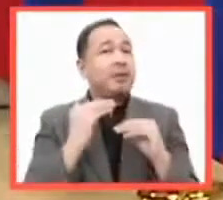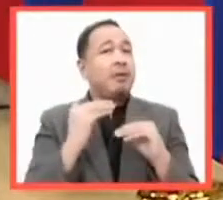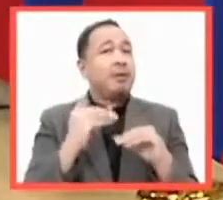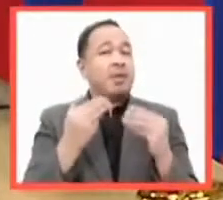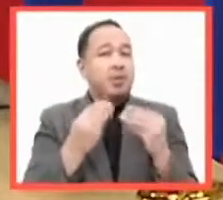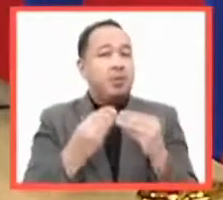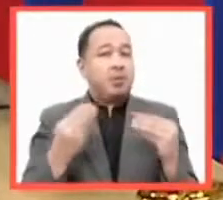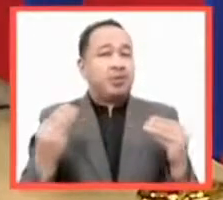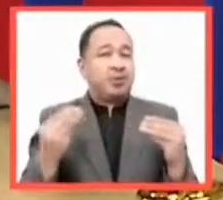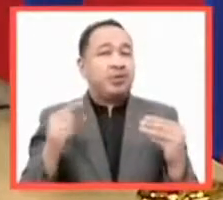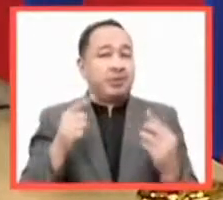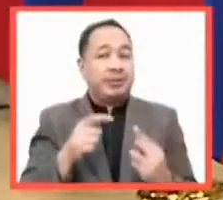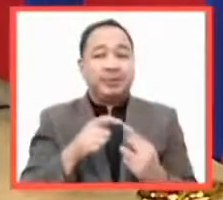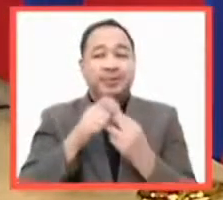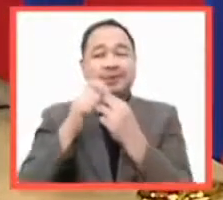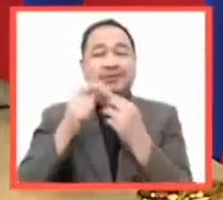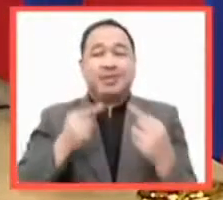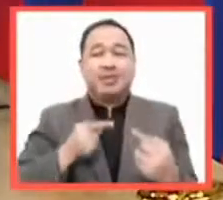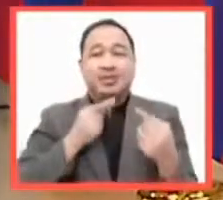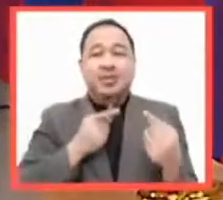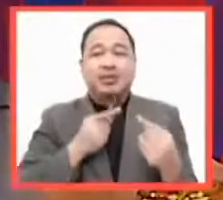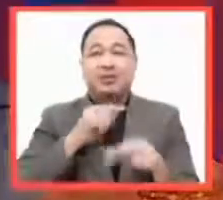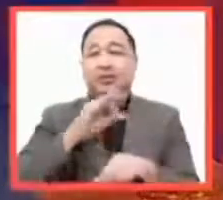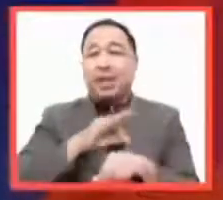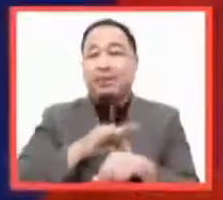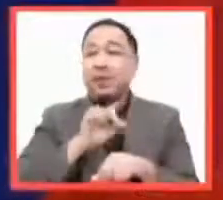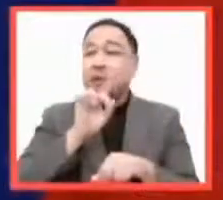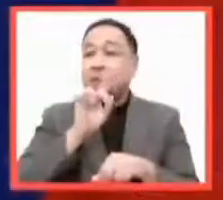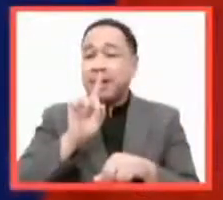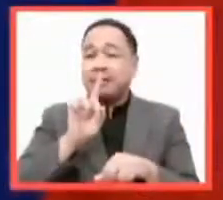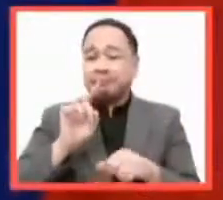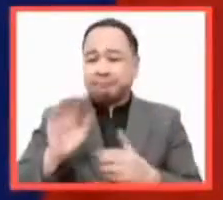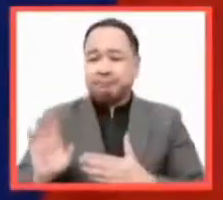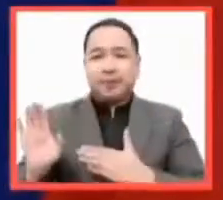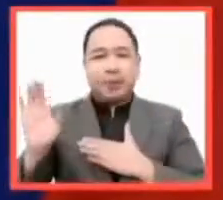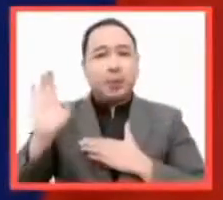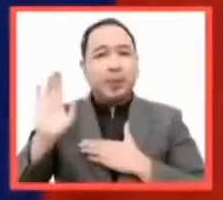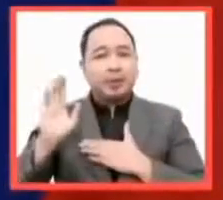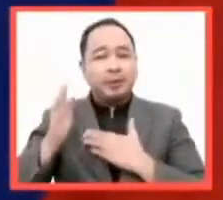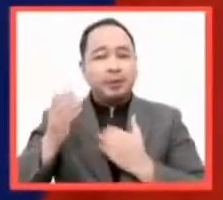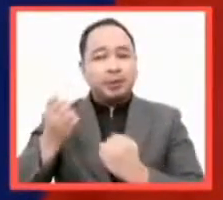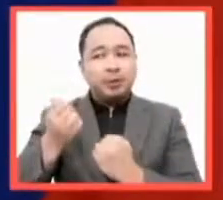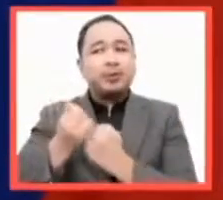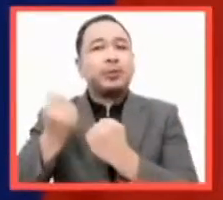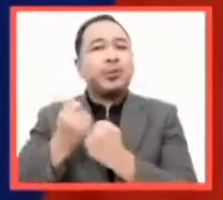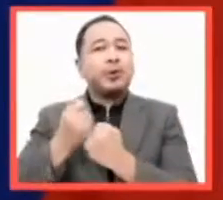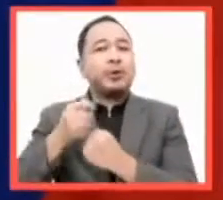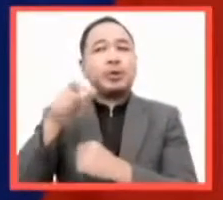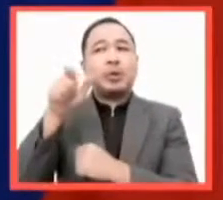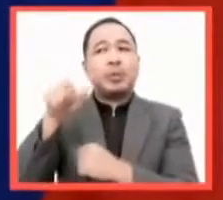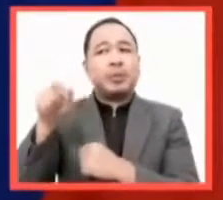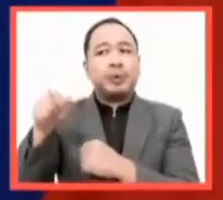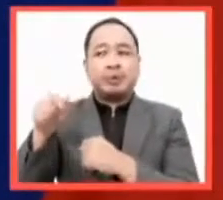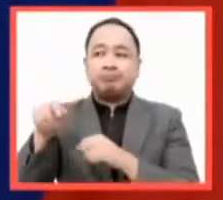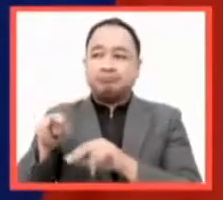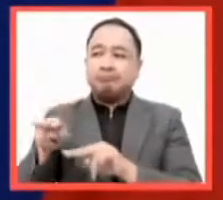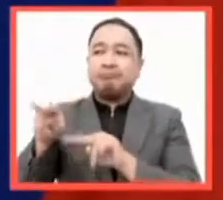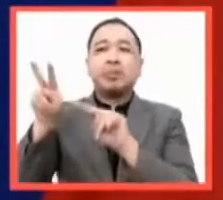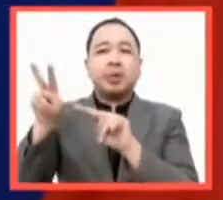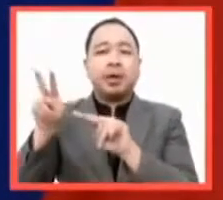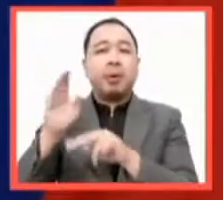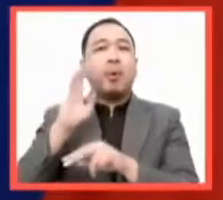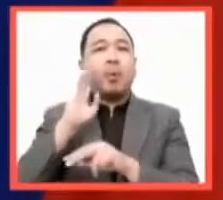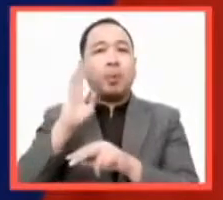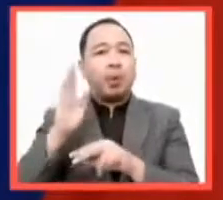resources during these extraordinary times. But what we can do for humanity and will uplift human